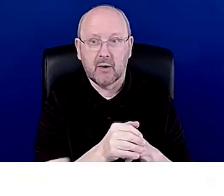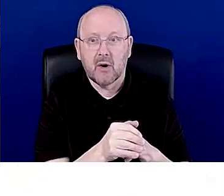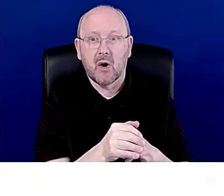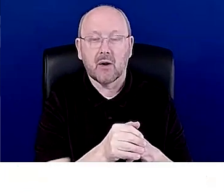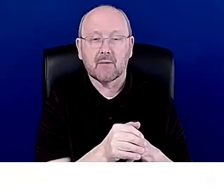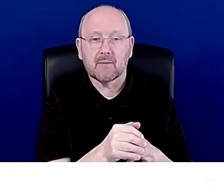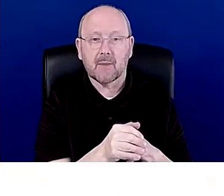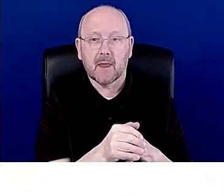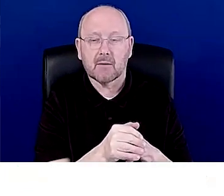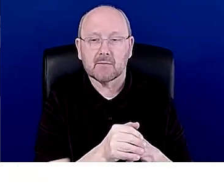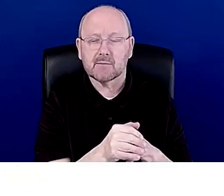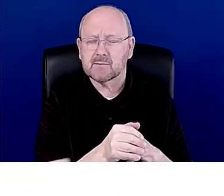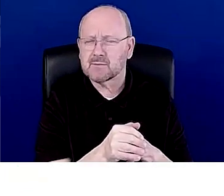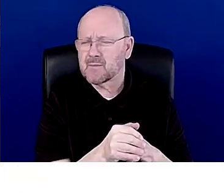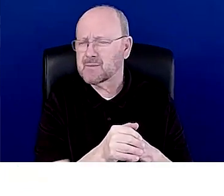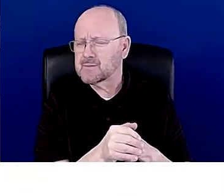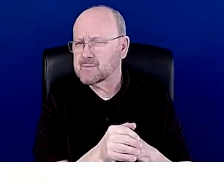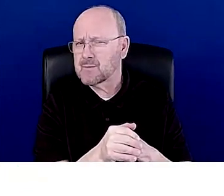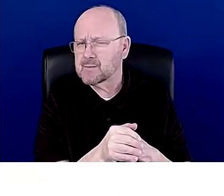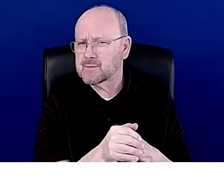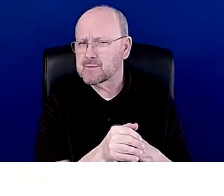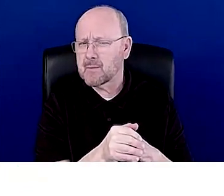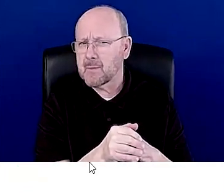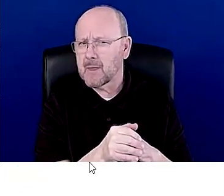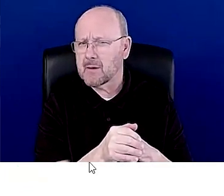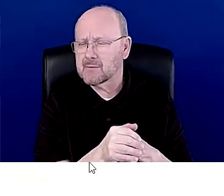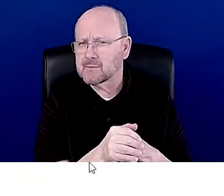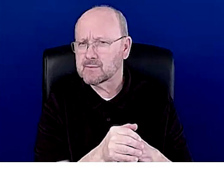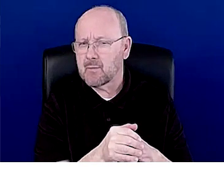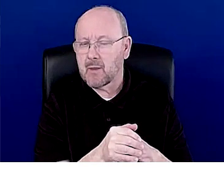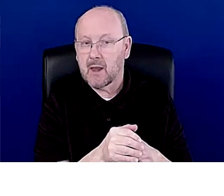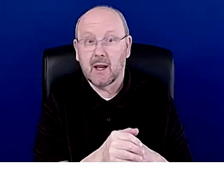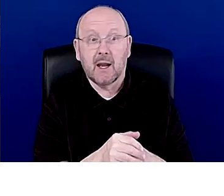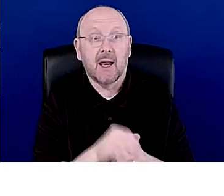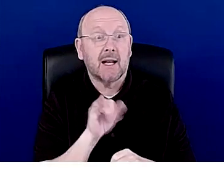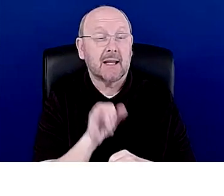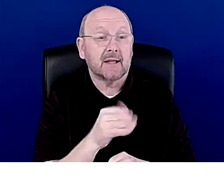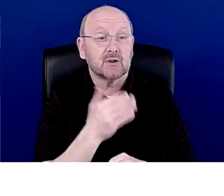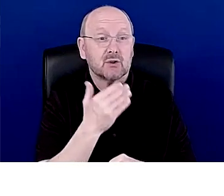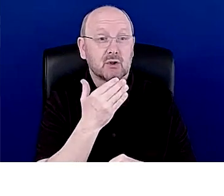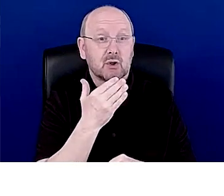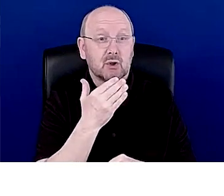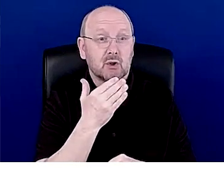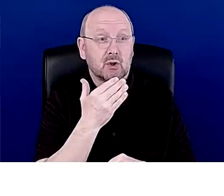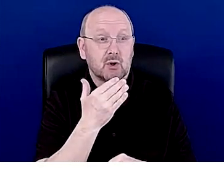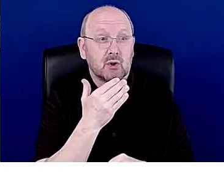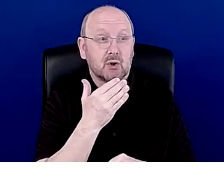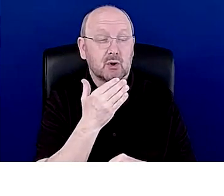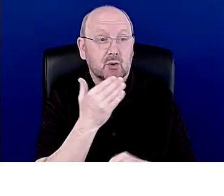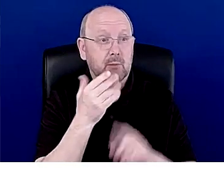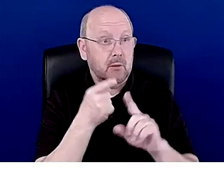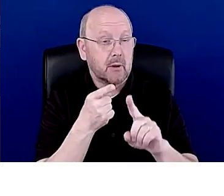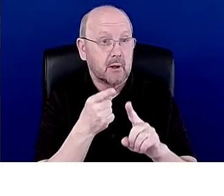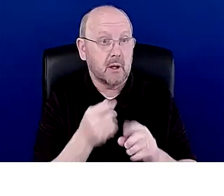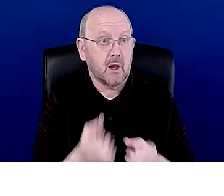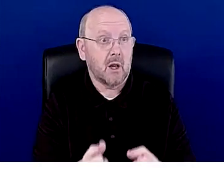generates It's the chat. it's a really interesting conversation because. And yes, I wanna say that everything